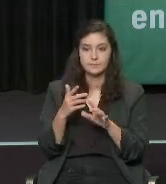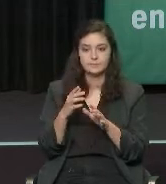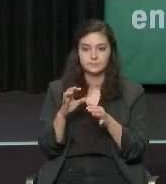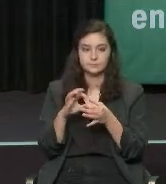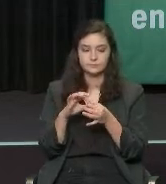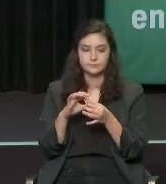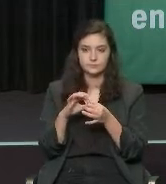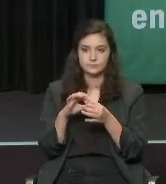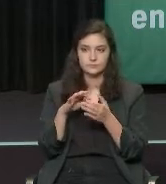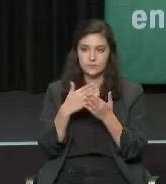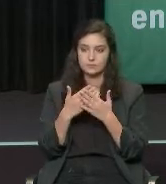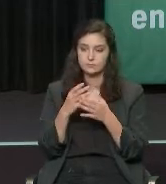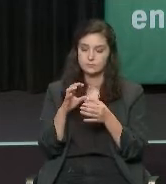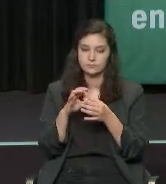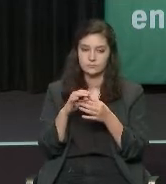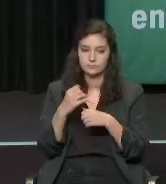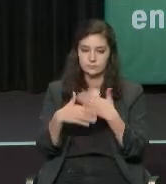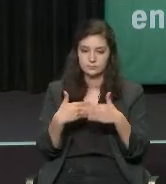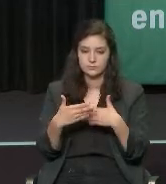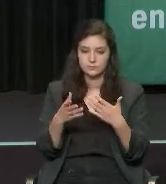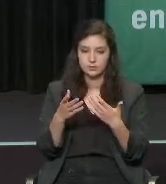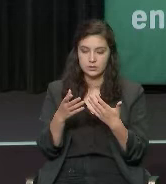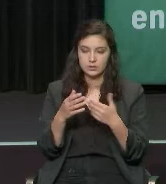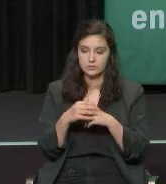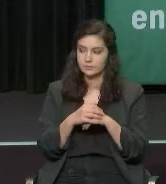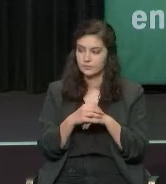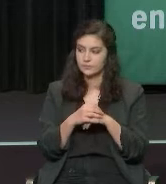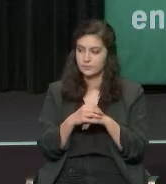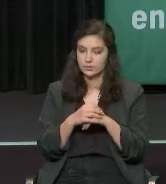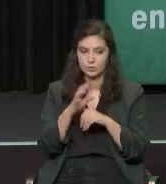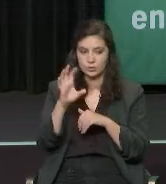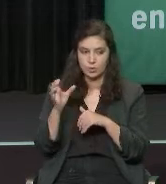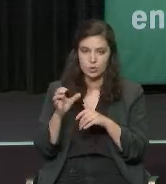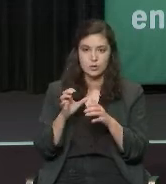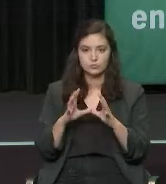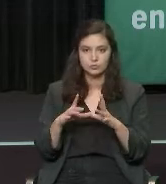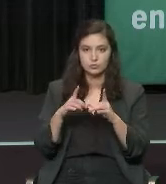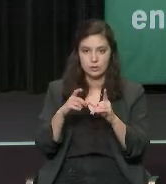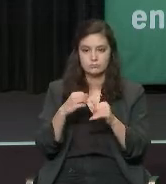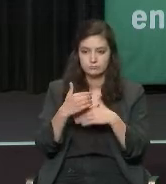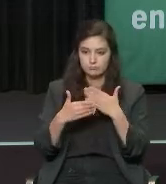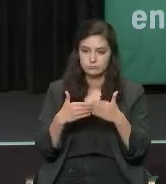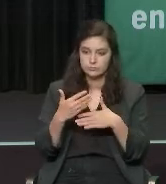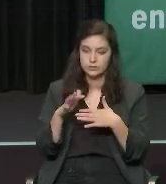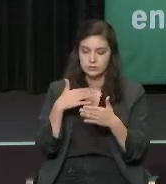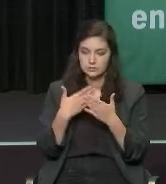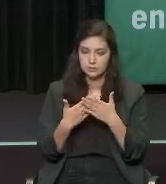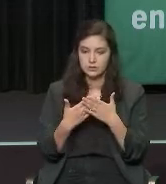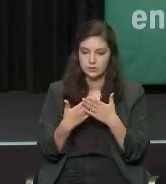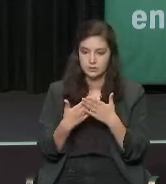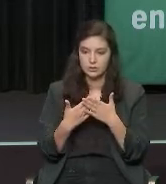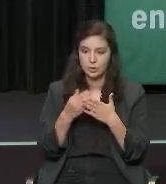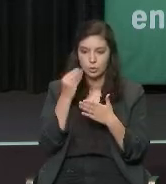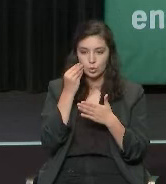in the reporting requirements that, in particular, developing countries are facing. So in the transition from the current MRV framework